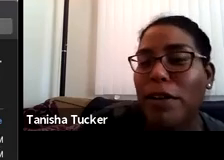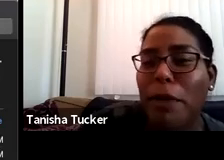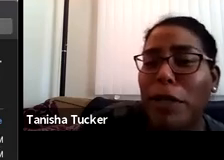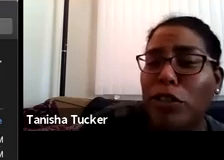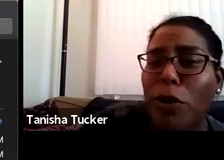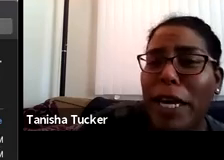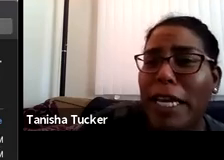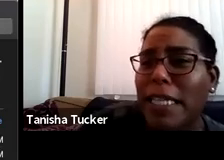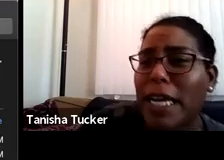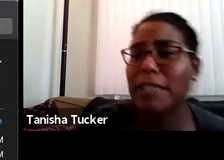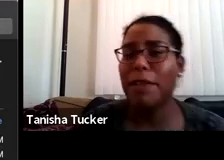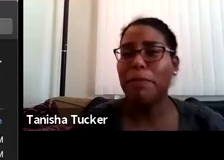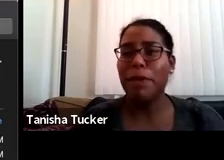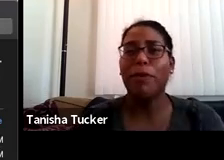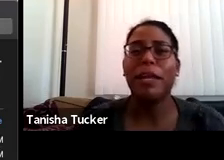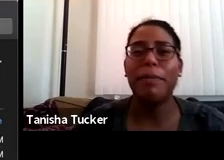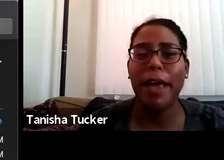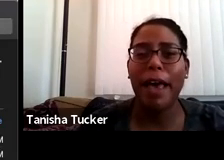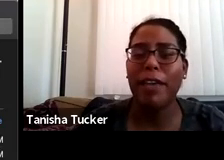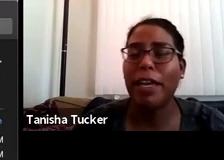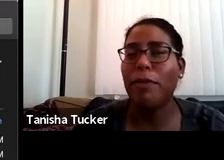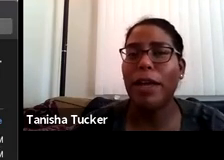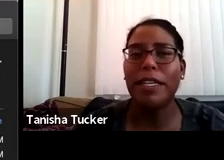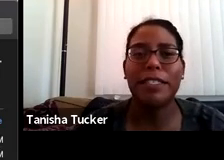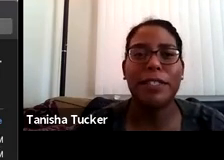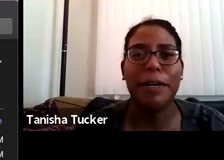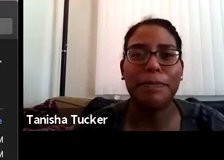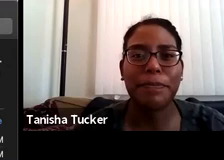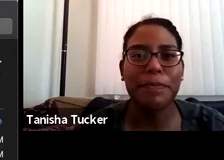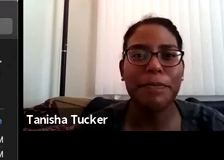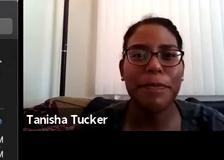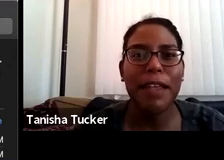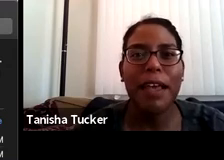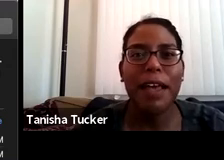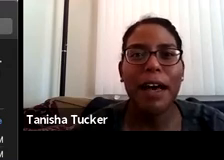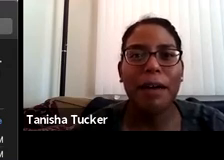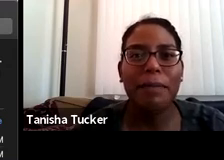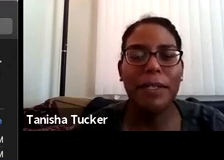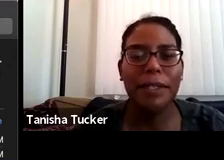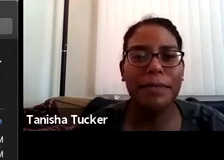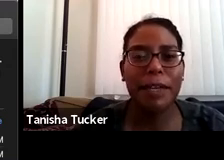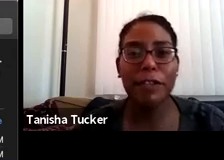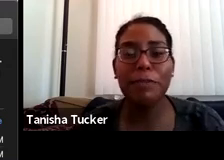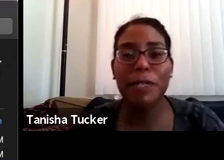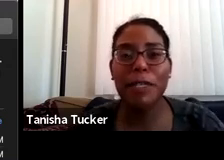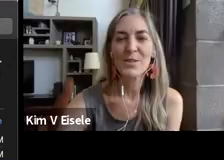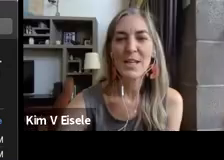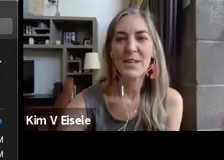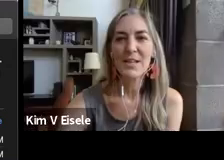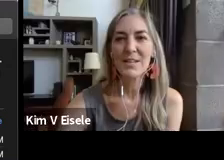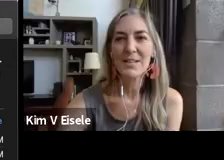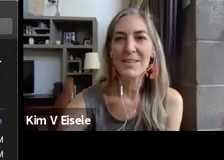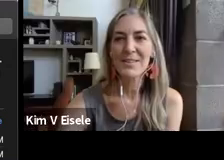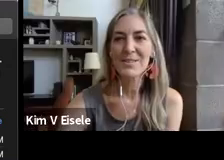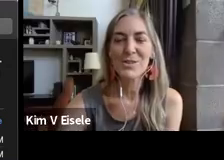they're not open and they're not really showing any signs of them being ready by having any redness to them. Yeah, I'll say